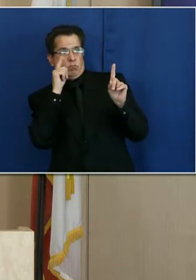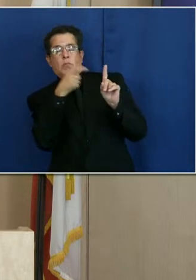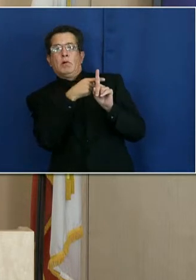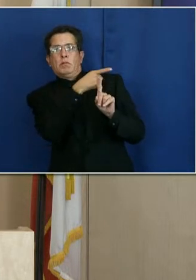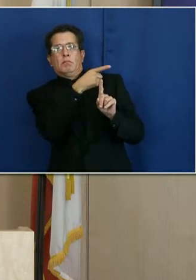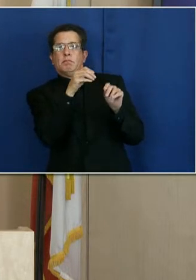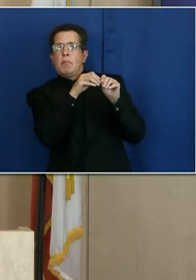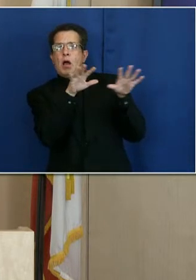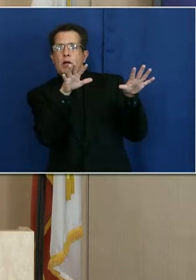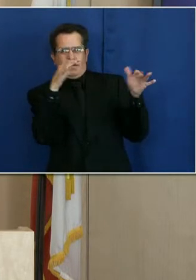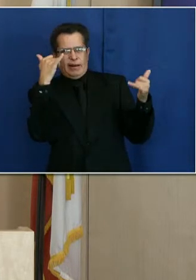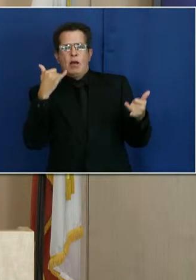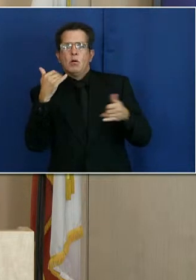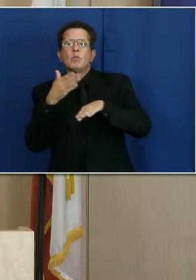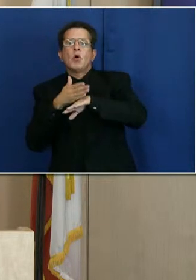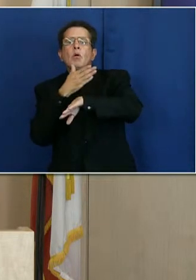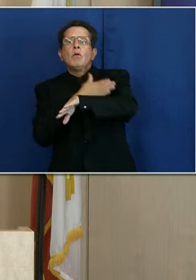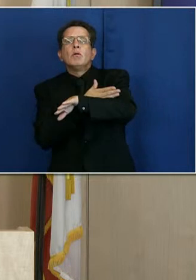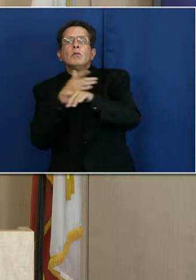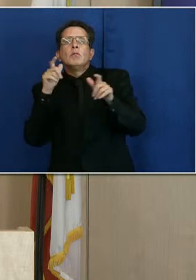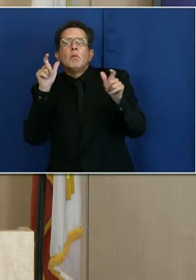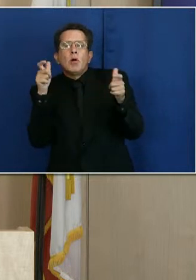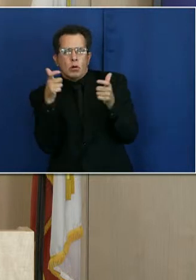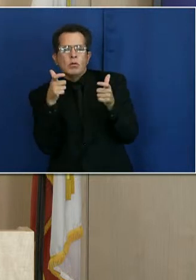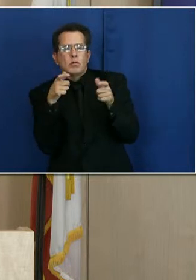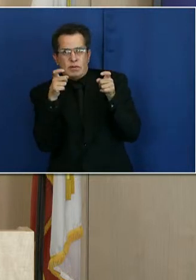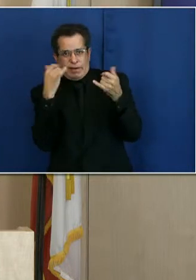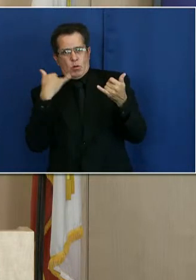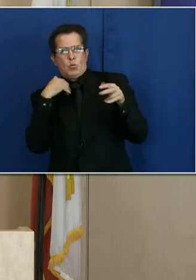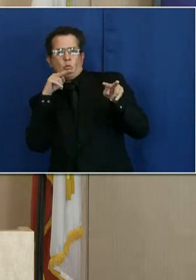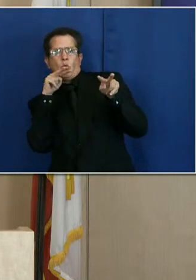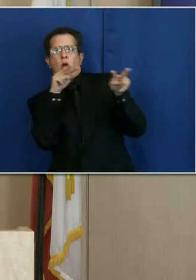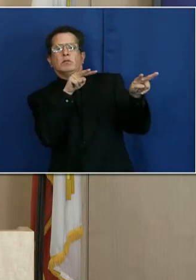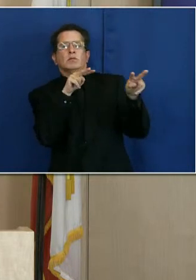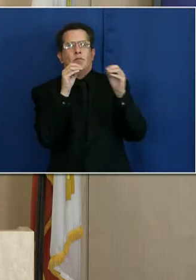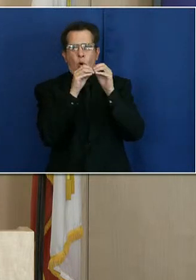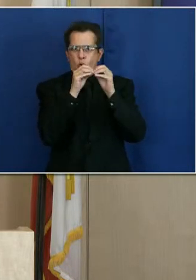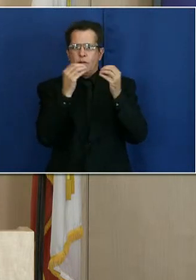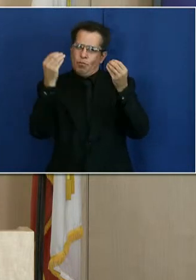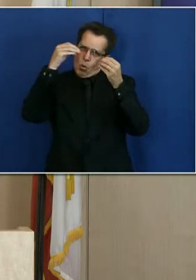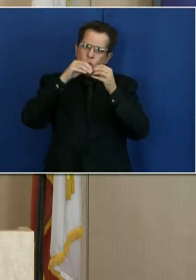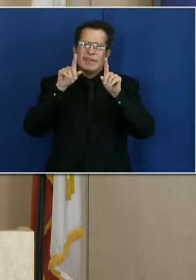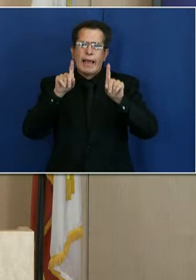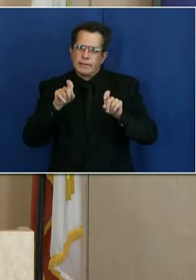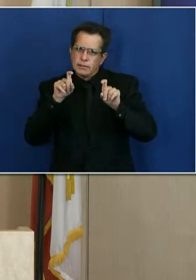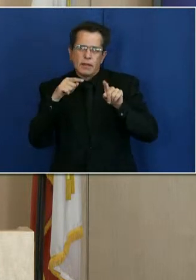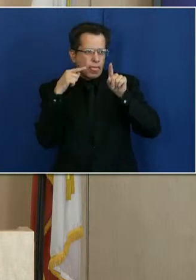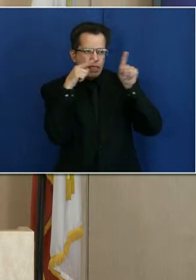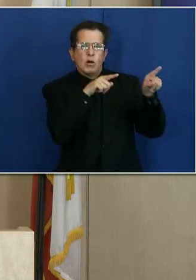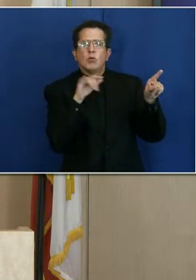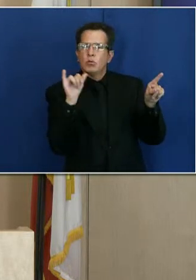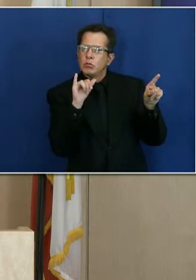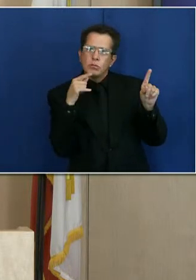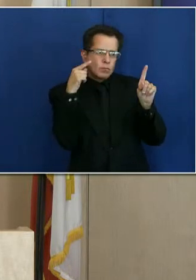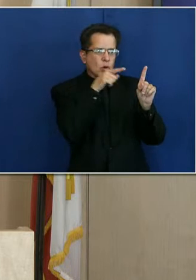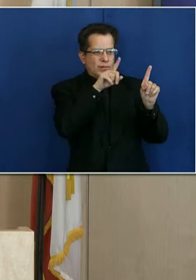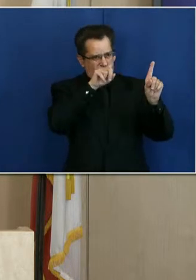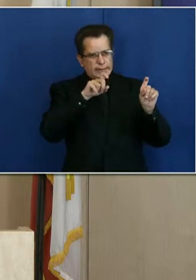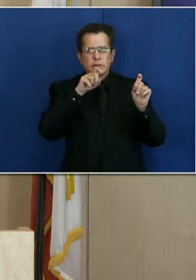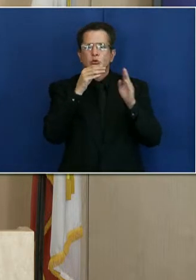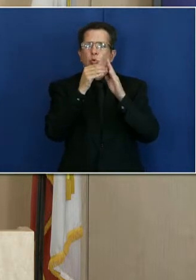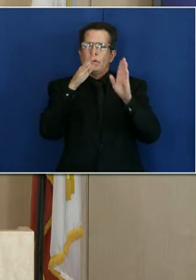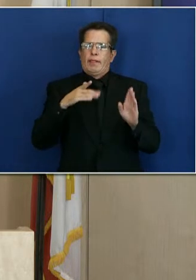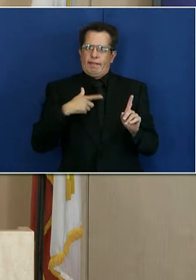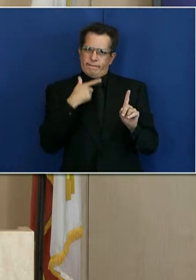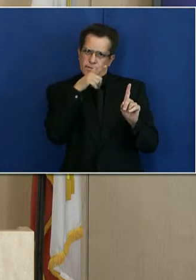are doing some more extensive testing with our colleagues at San Diego State, doing testing of students that live on